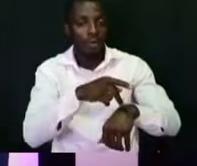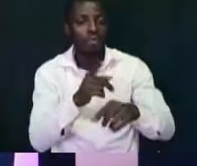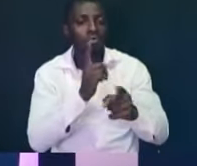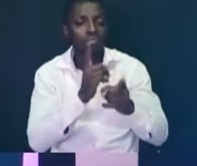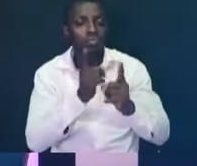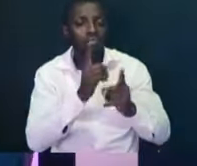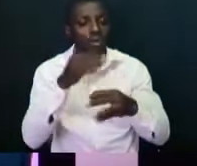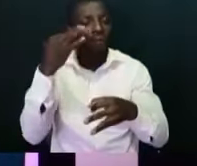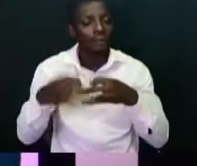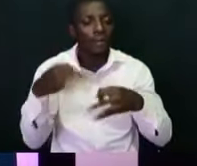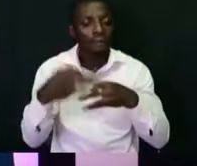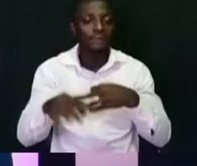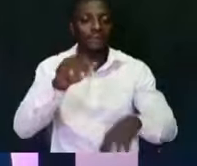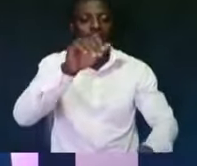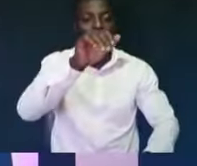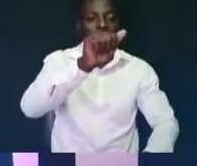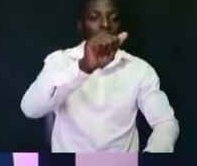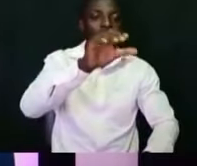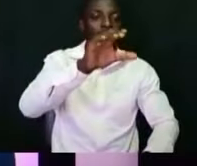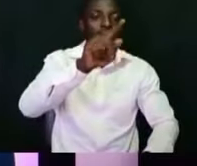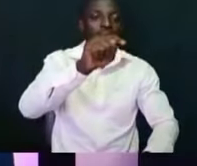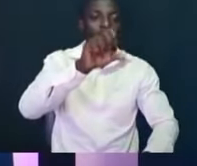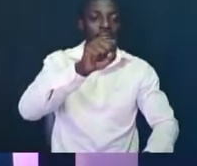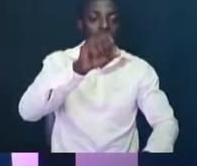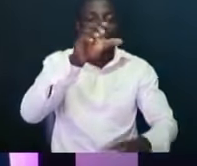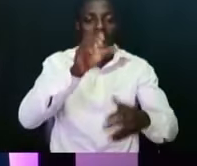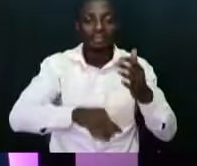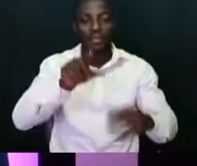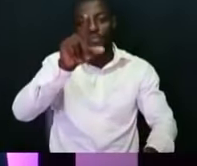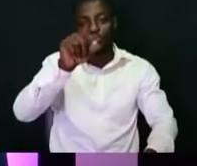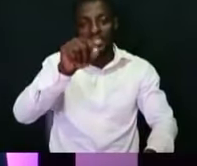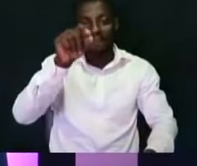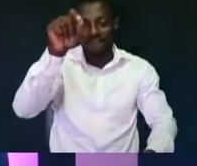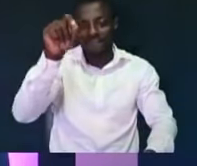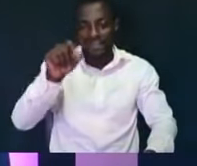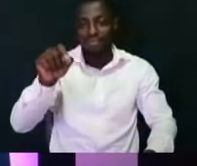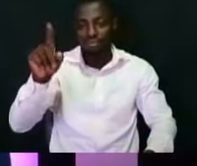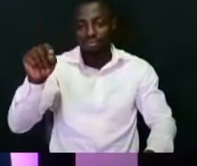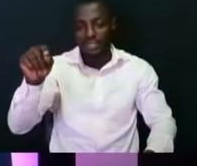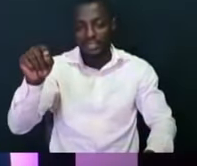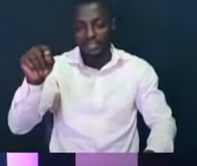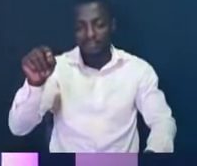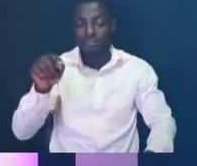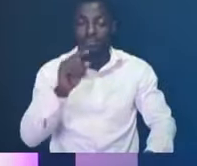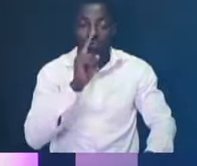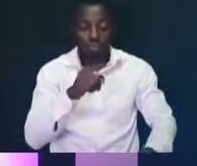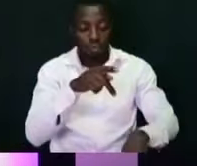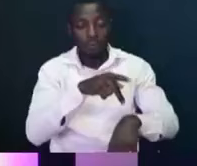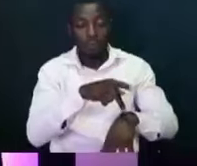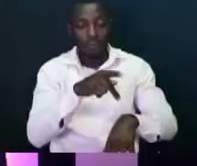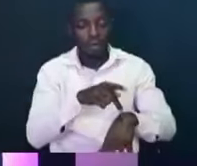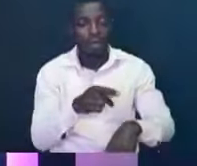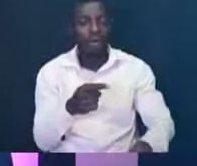speech in Acts 20: 20 he emphasized that he tou the FL